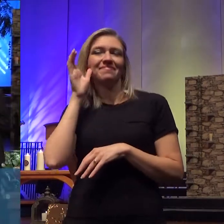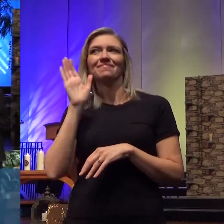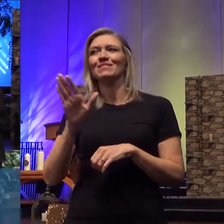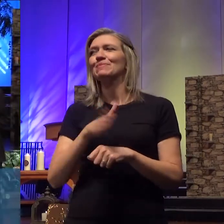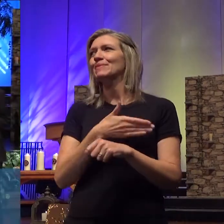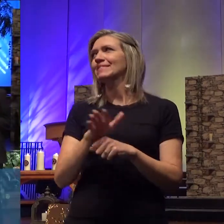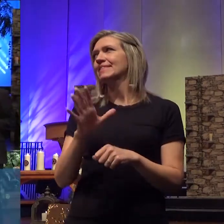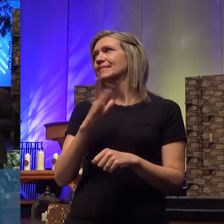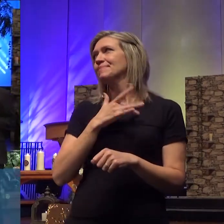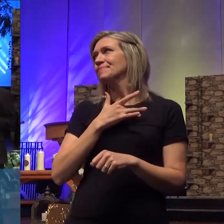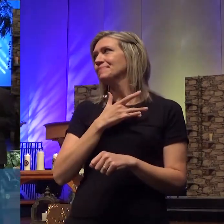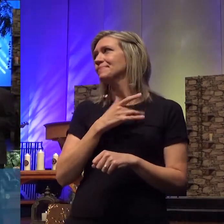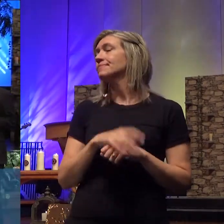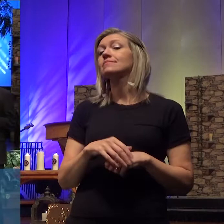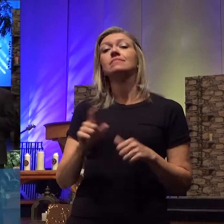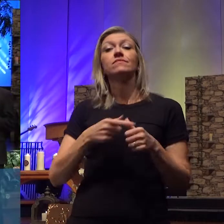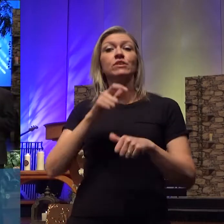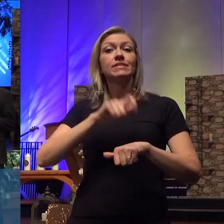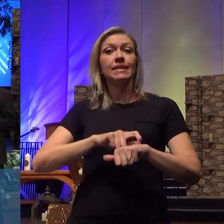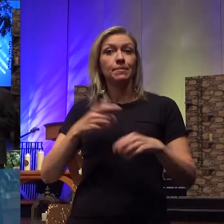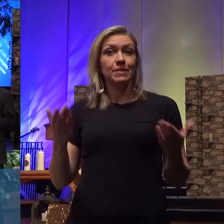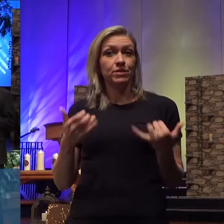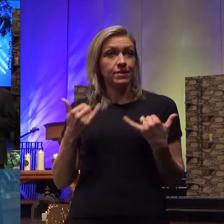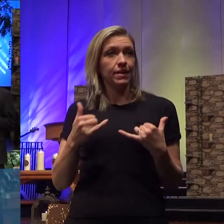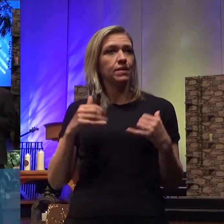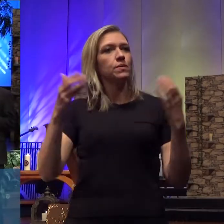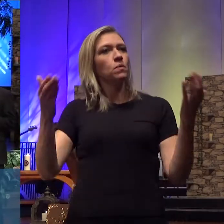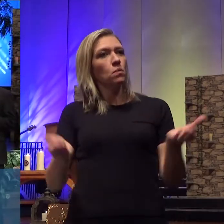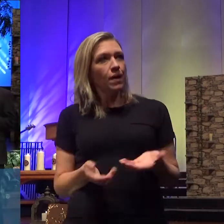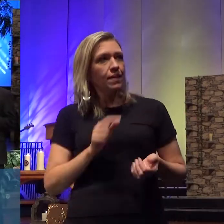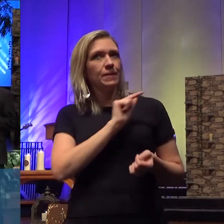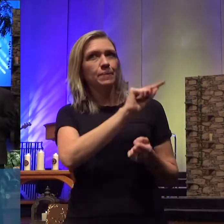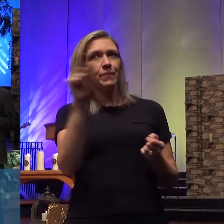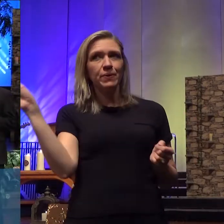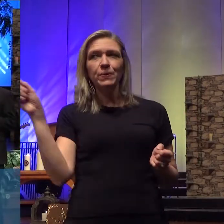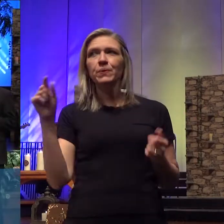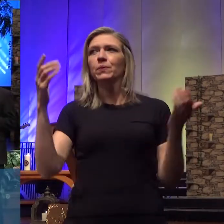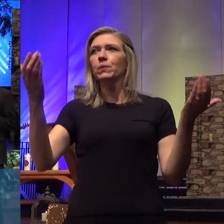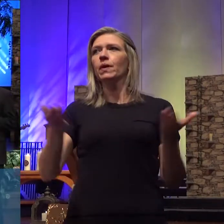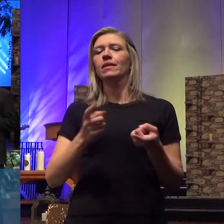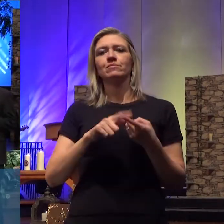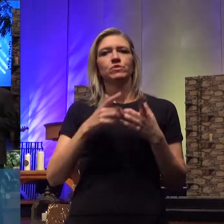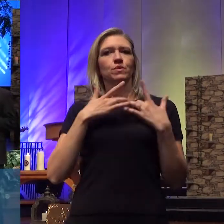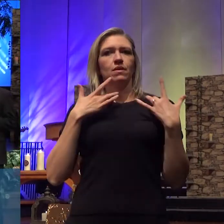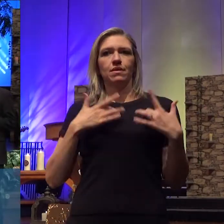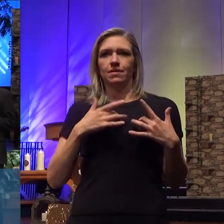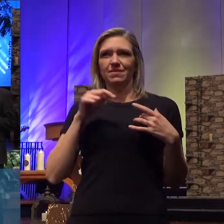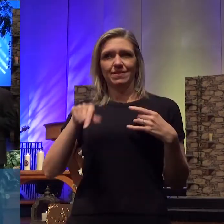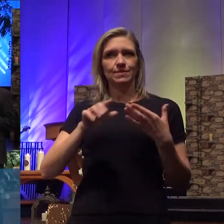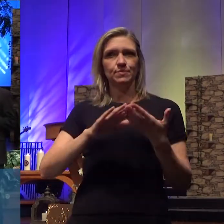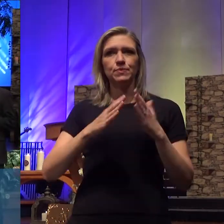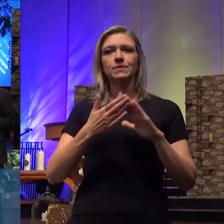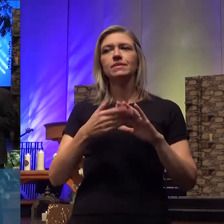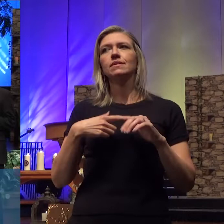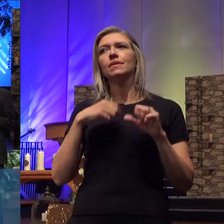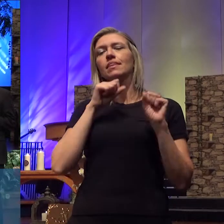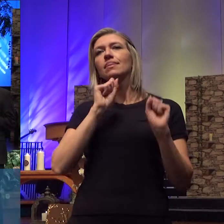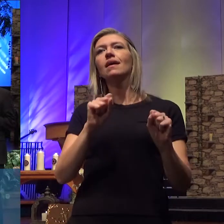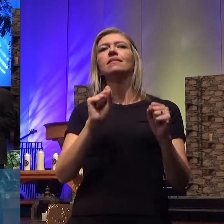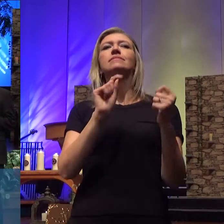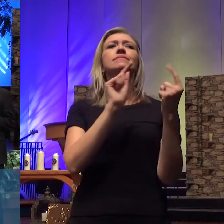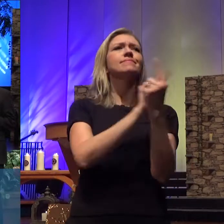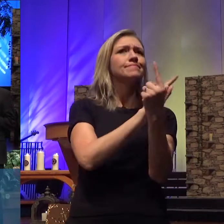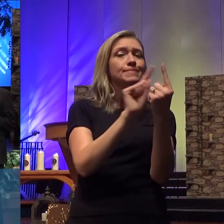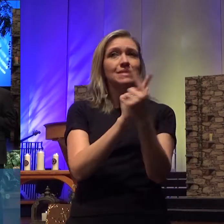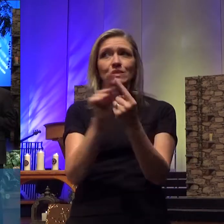really. So if you are here for the first time today, we welcome you. We welcome you right into the heart of our community. And I would love to